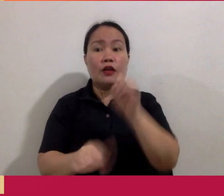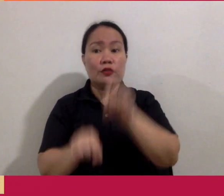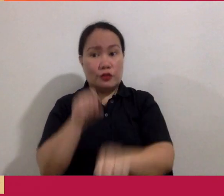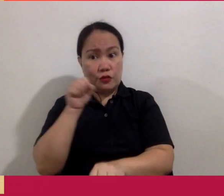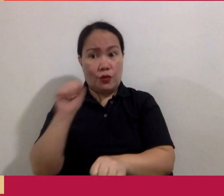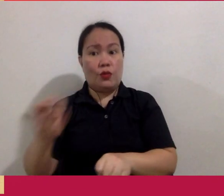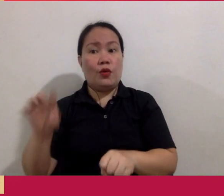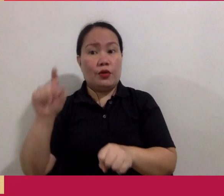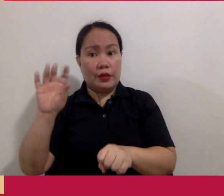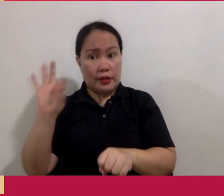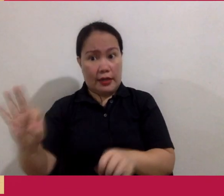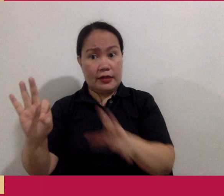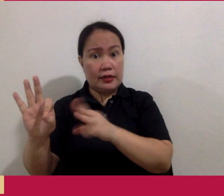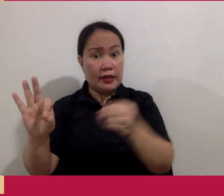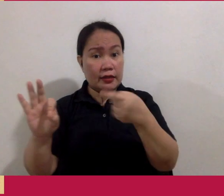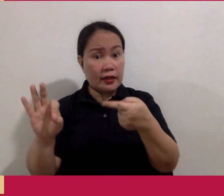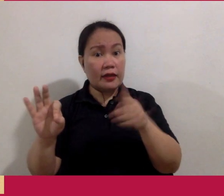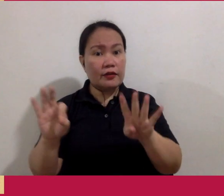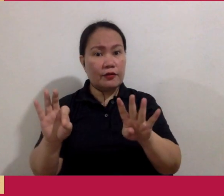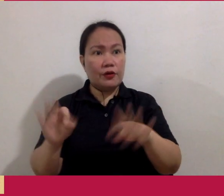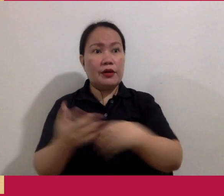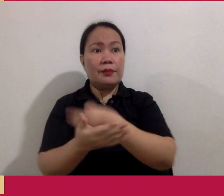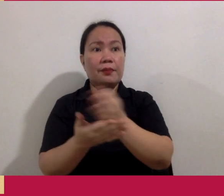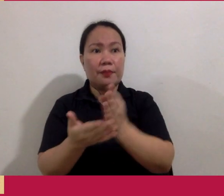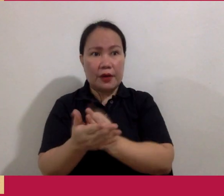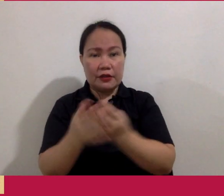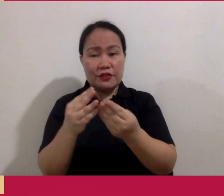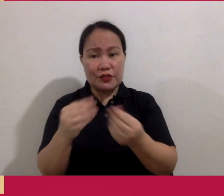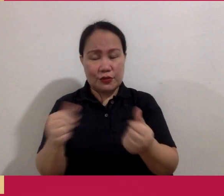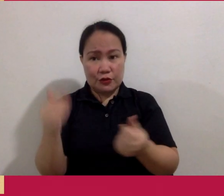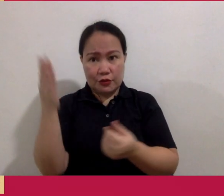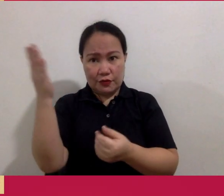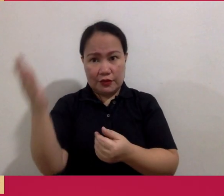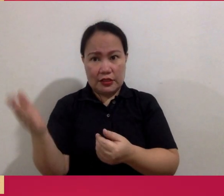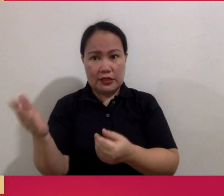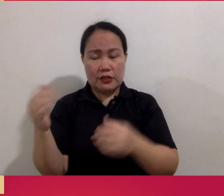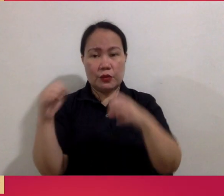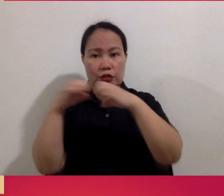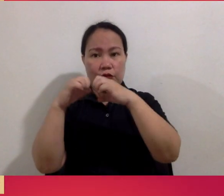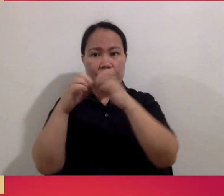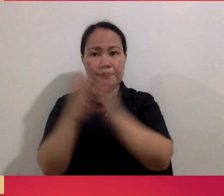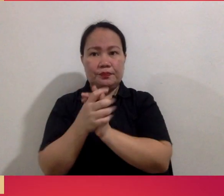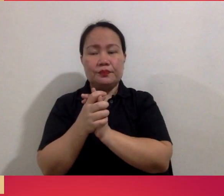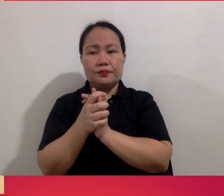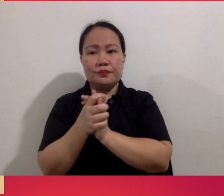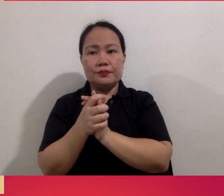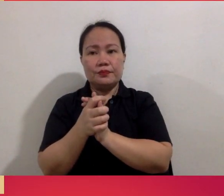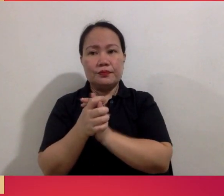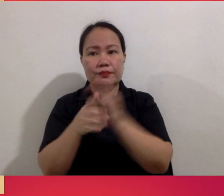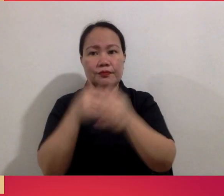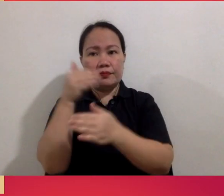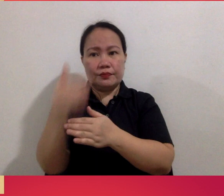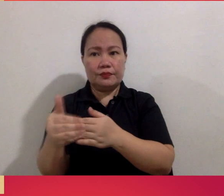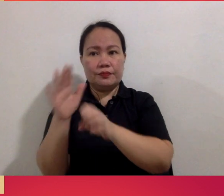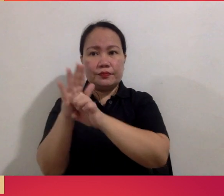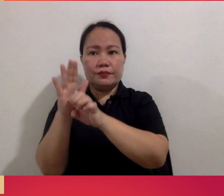negative 4 is a part of the solution of this equation. Next.